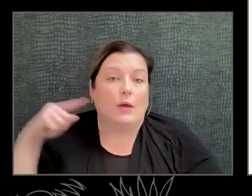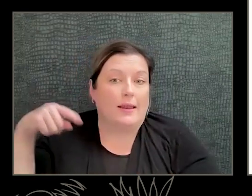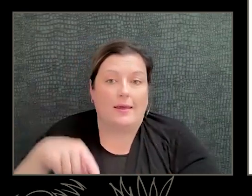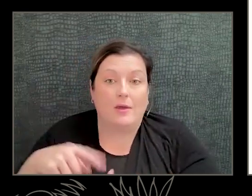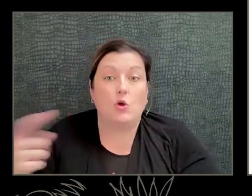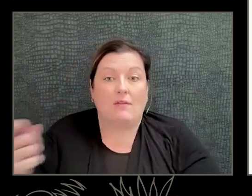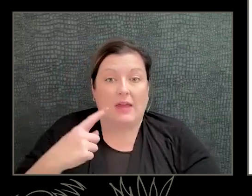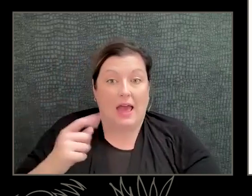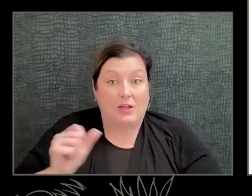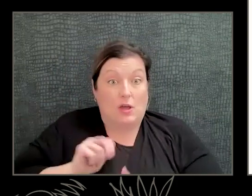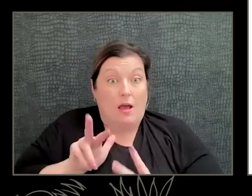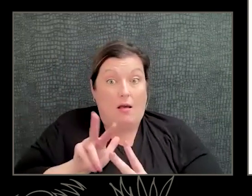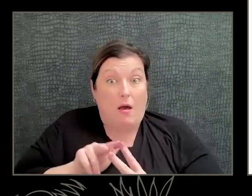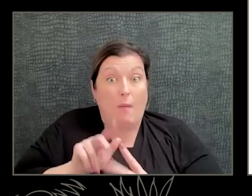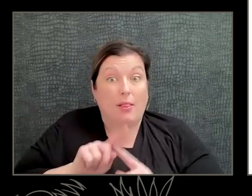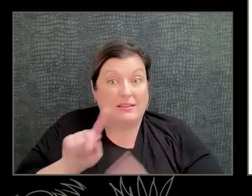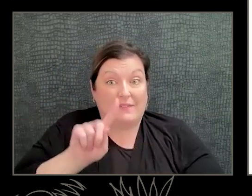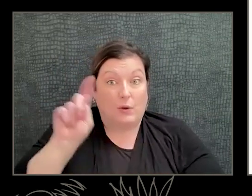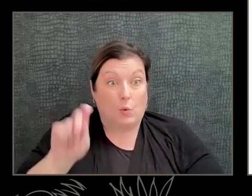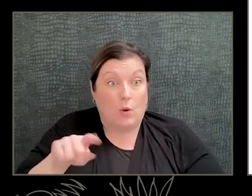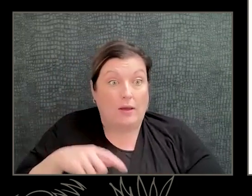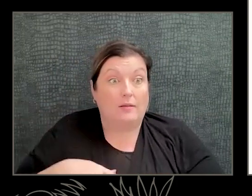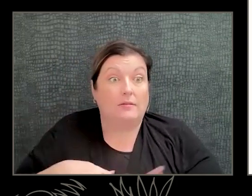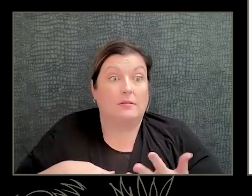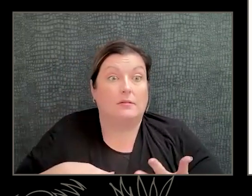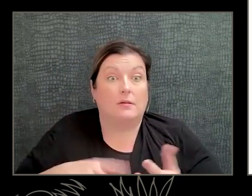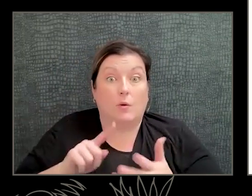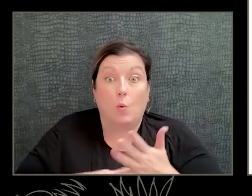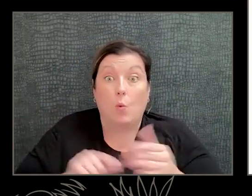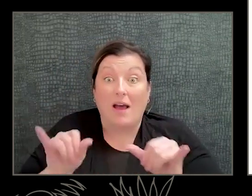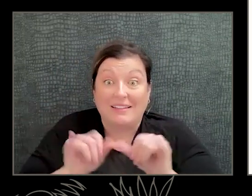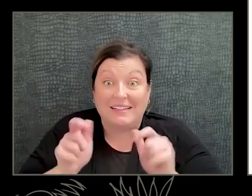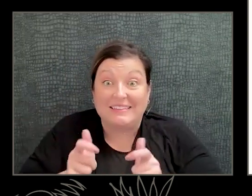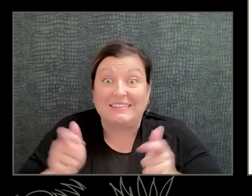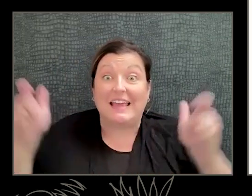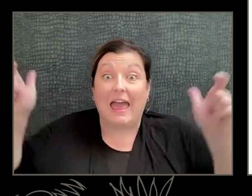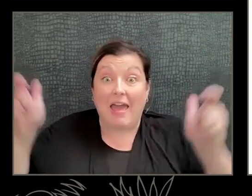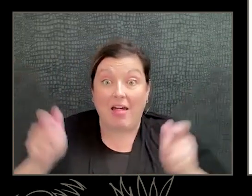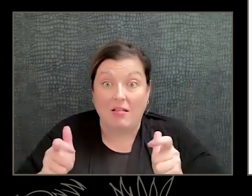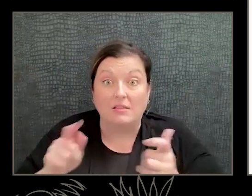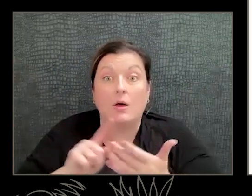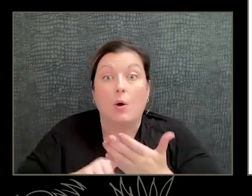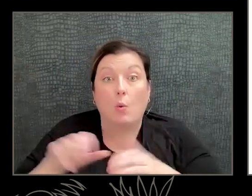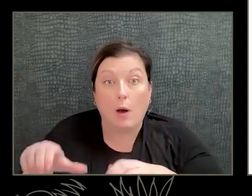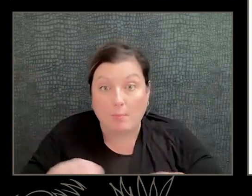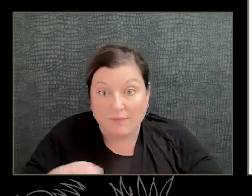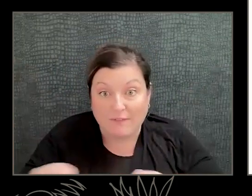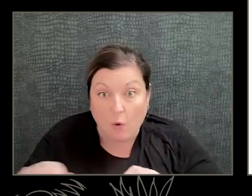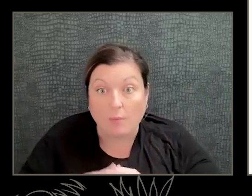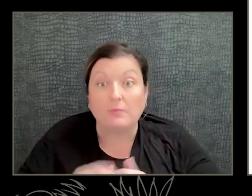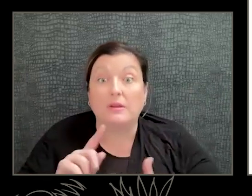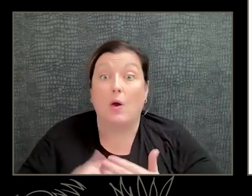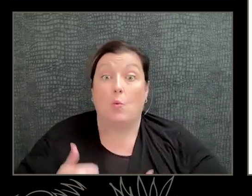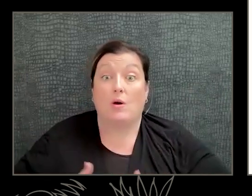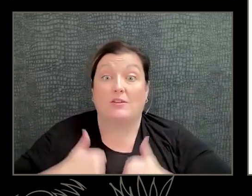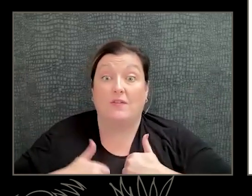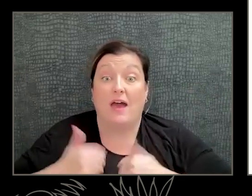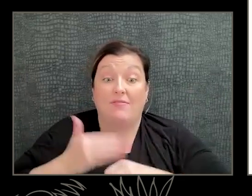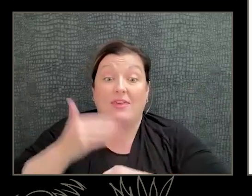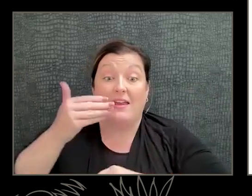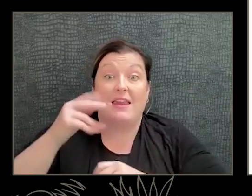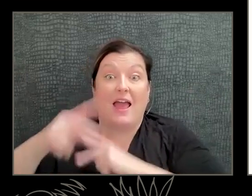asking yourself a couple of different questions. It's about what scales, what performs, and what is going to survive the next refactor of your